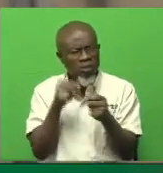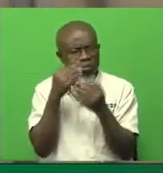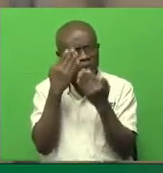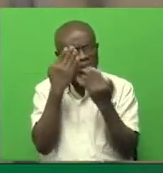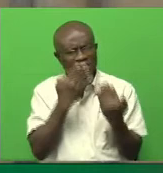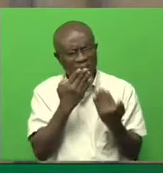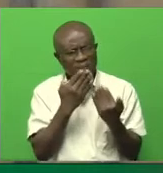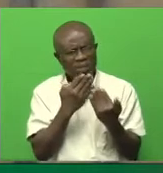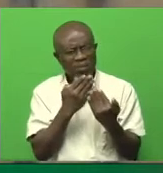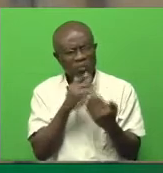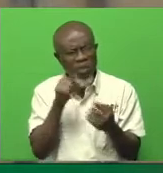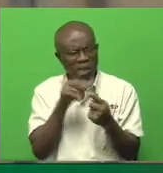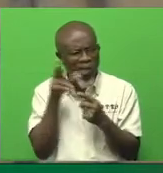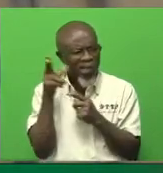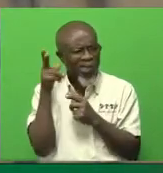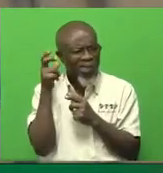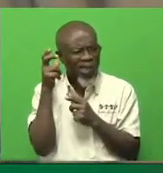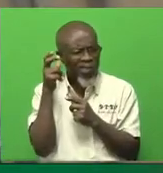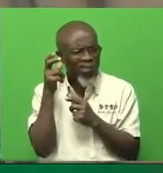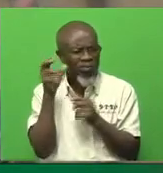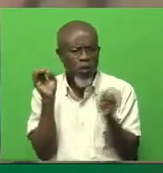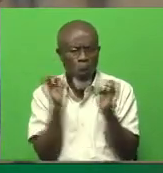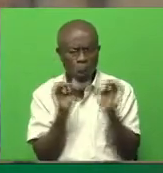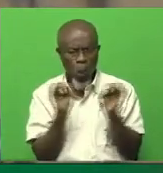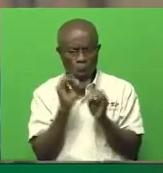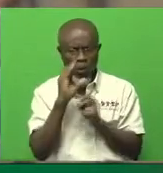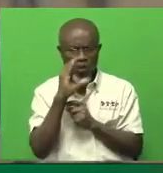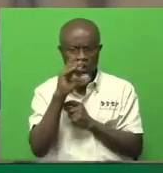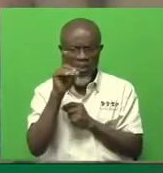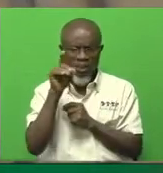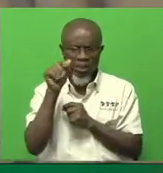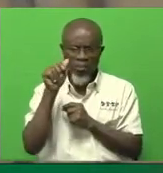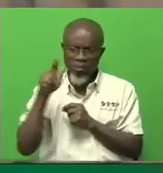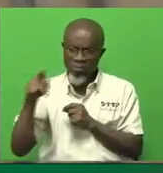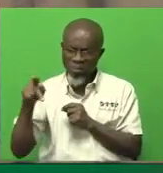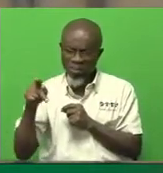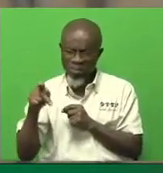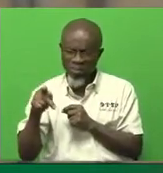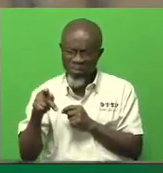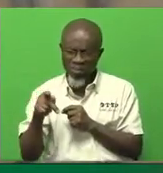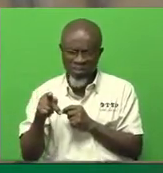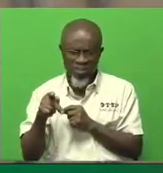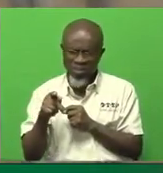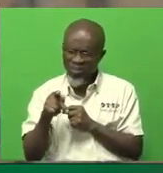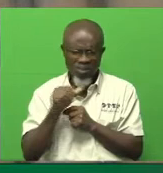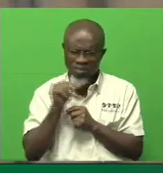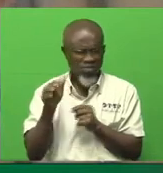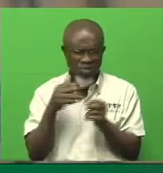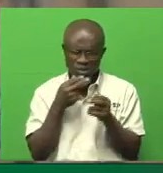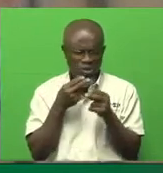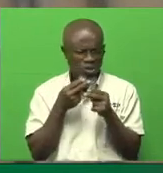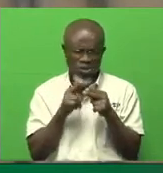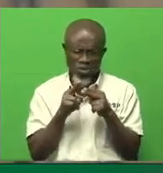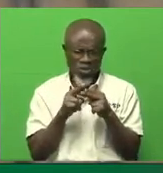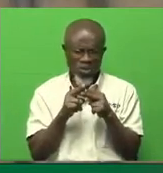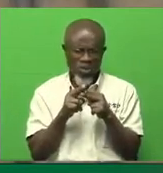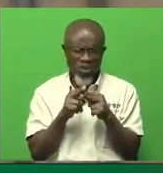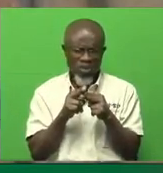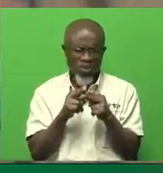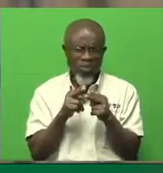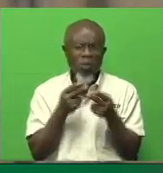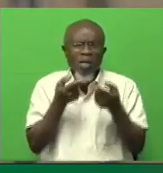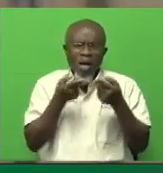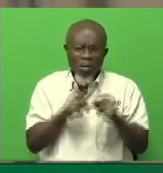there's no sit up there is no shortage of seed up as I constantly State what is happening is that the pharmacies don't